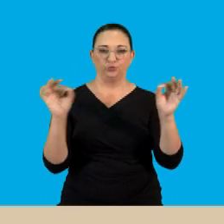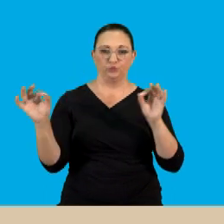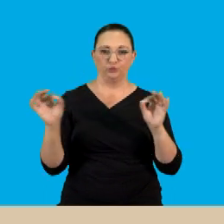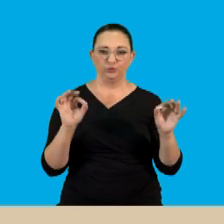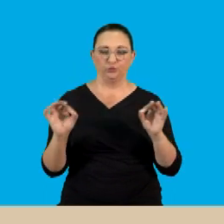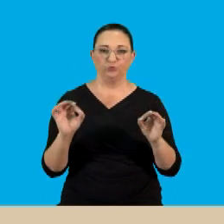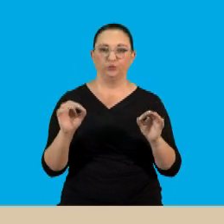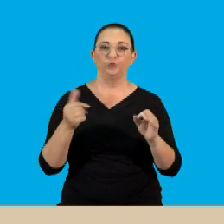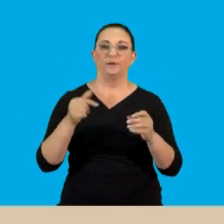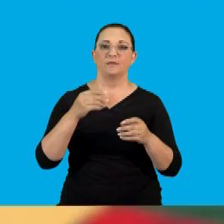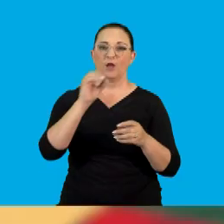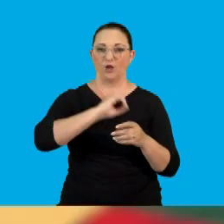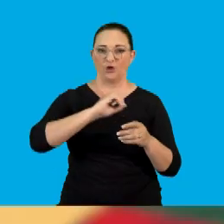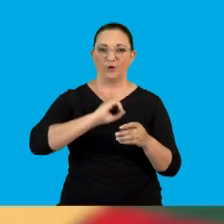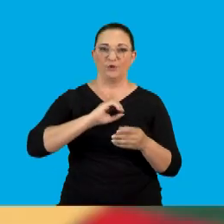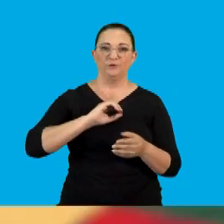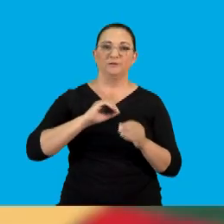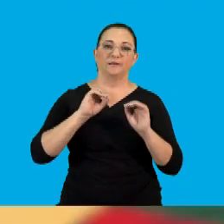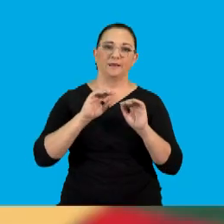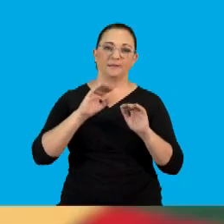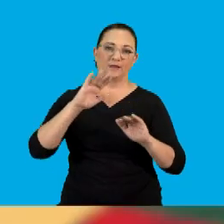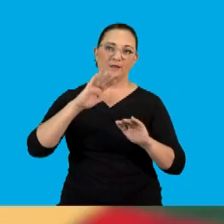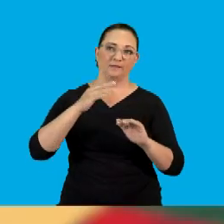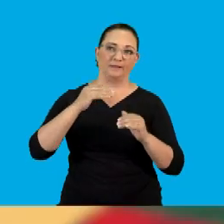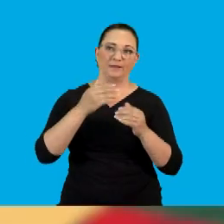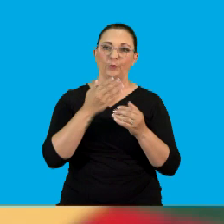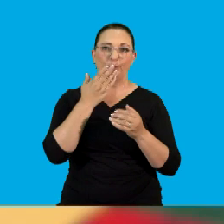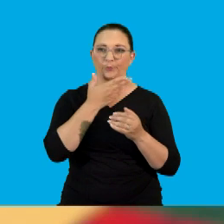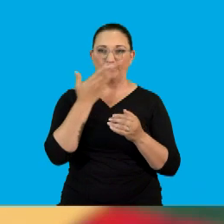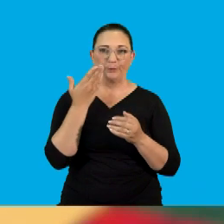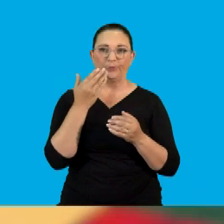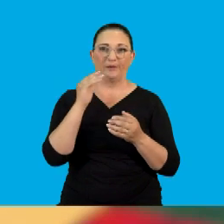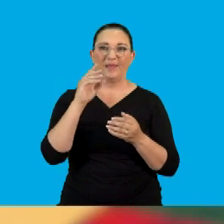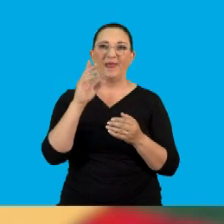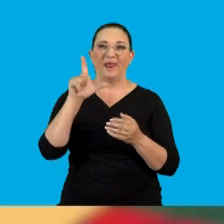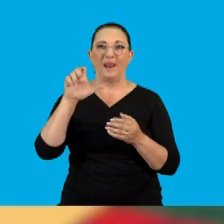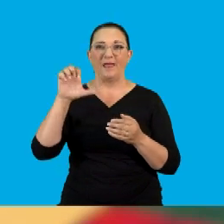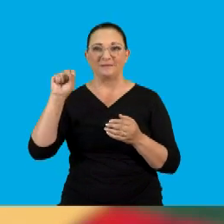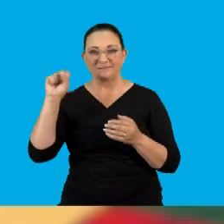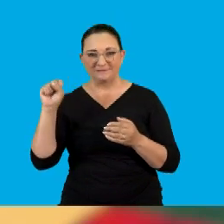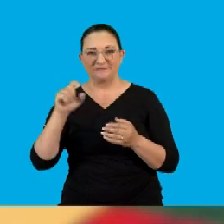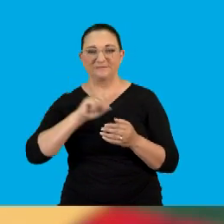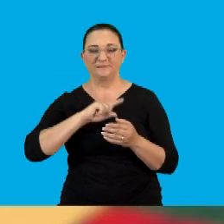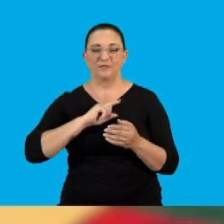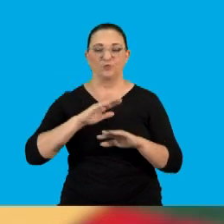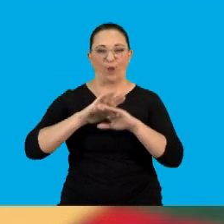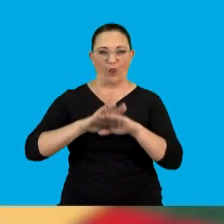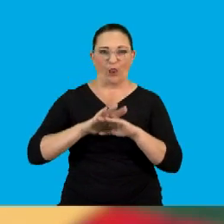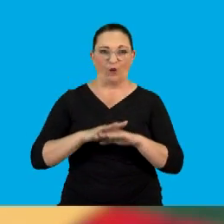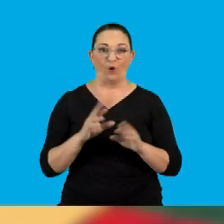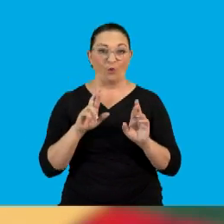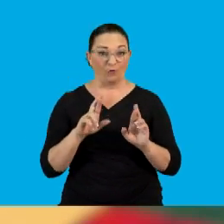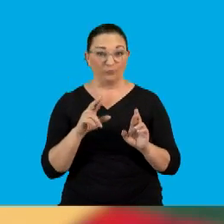gas molecules decreases, and then we have less oxygen in the atmosphere, then we say that the atmospheric pressure is